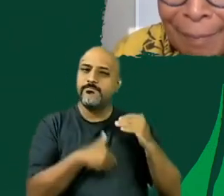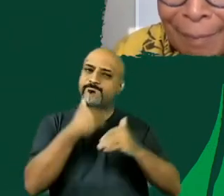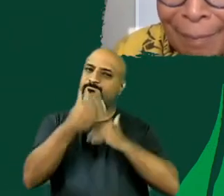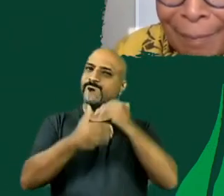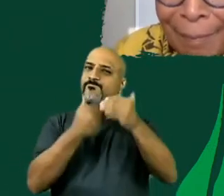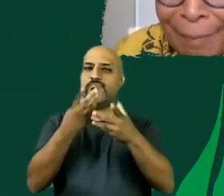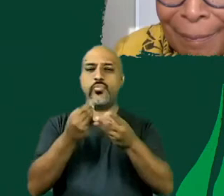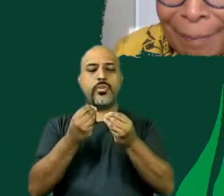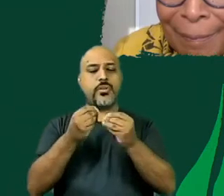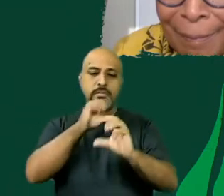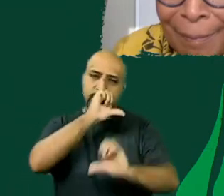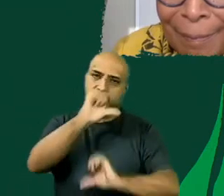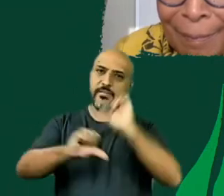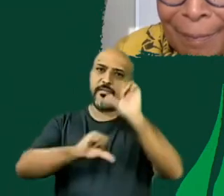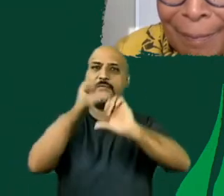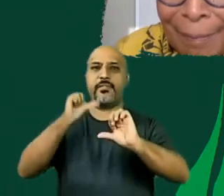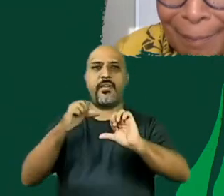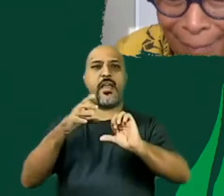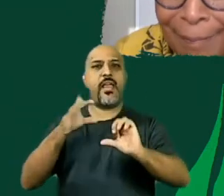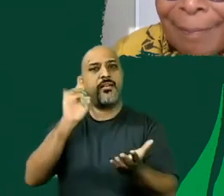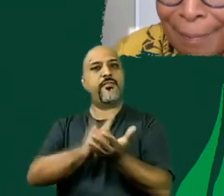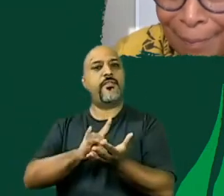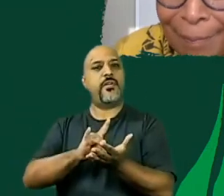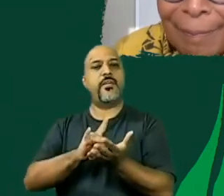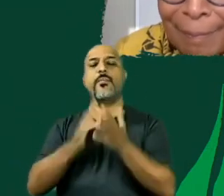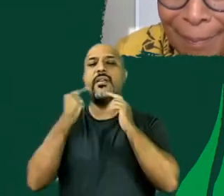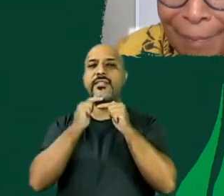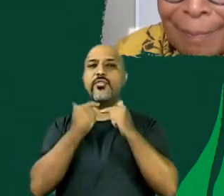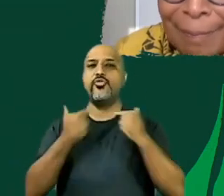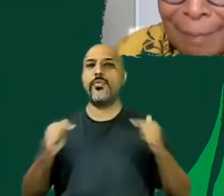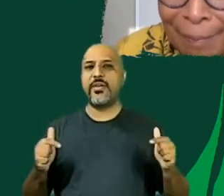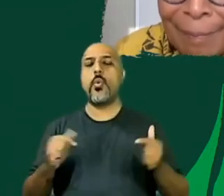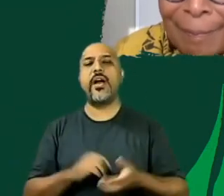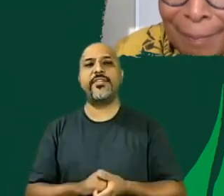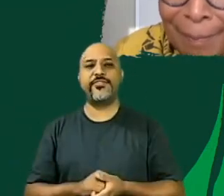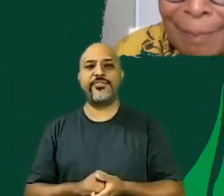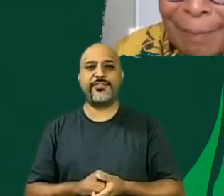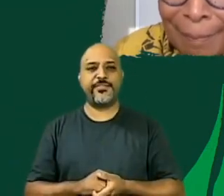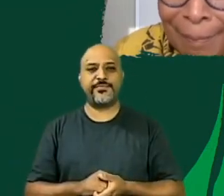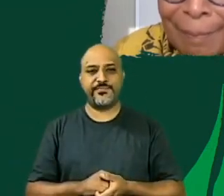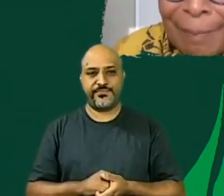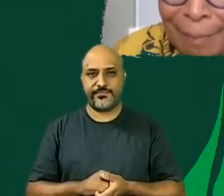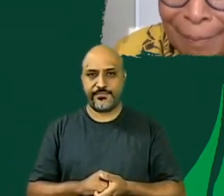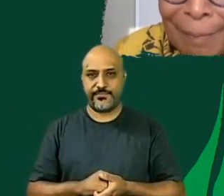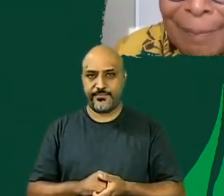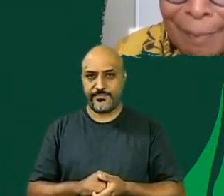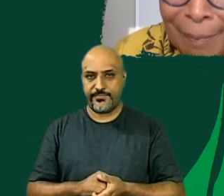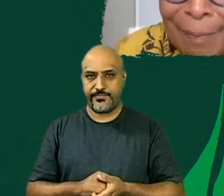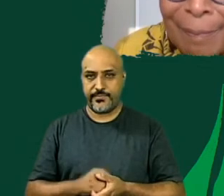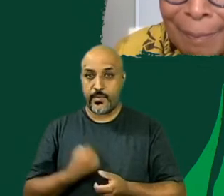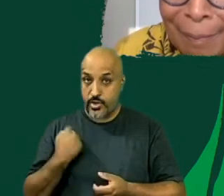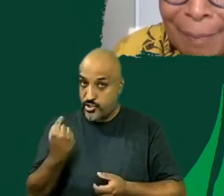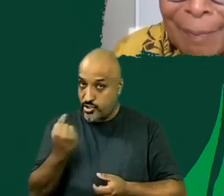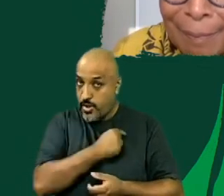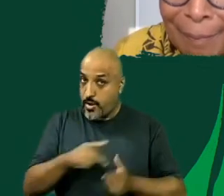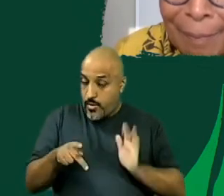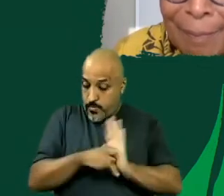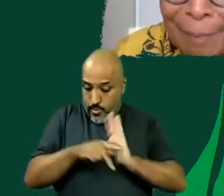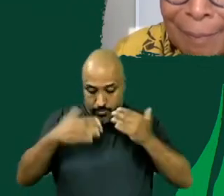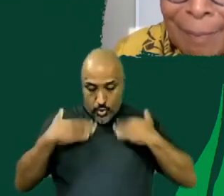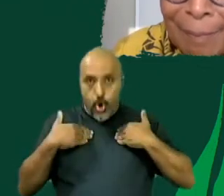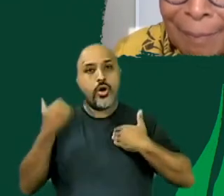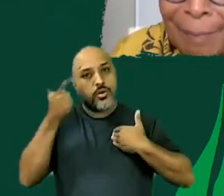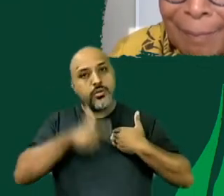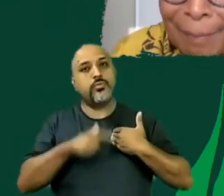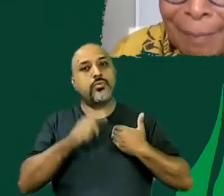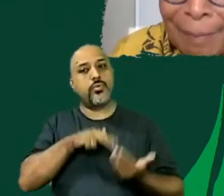our literature involves that, this affirmation of a language, our language, which